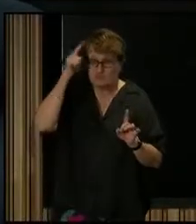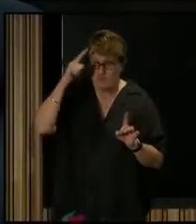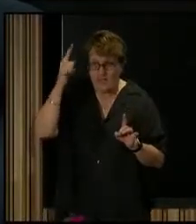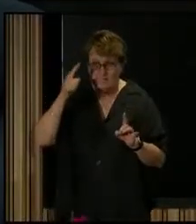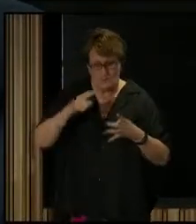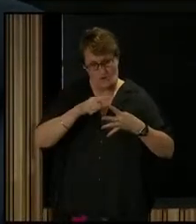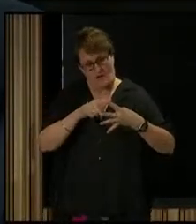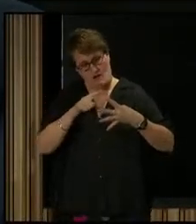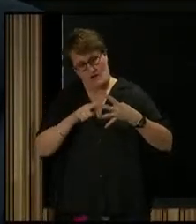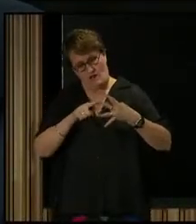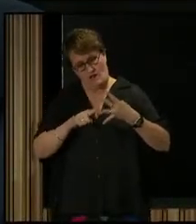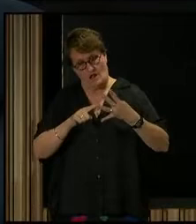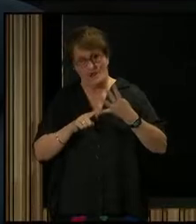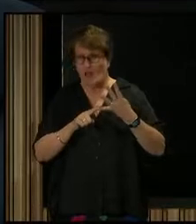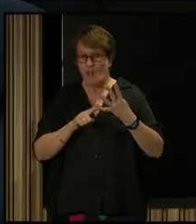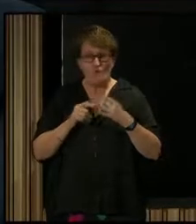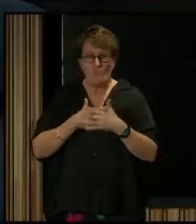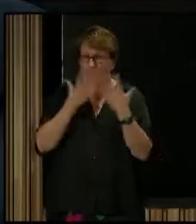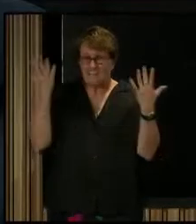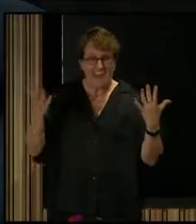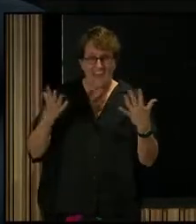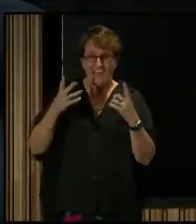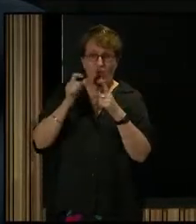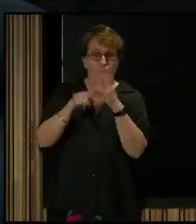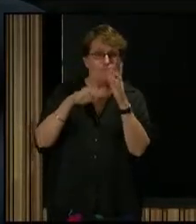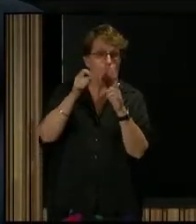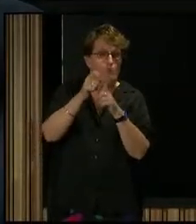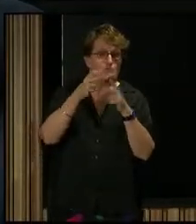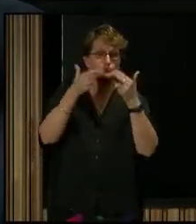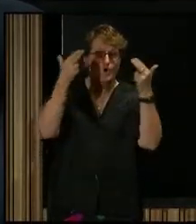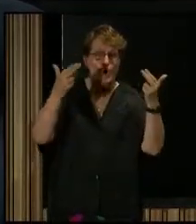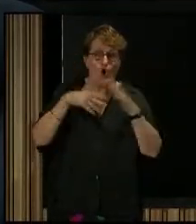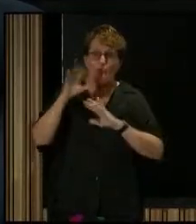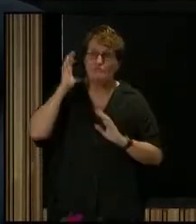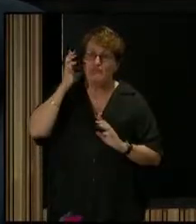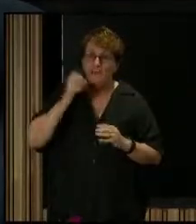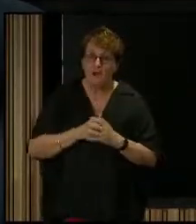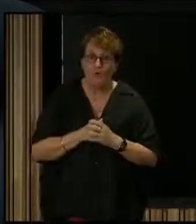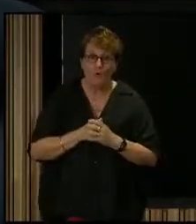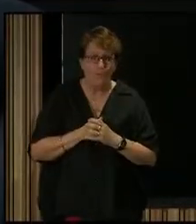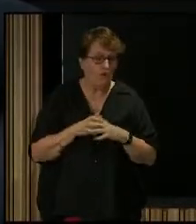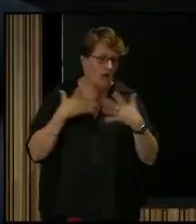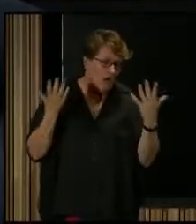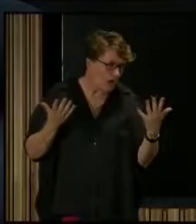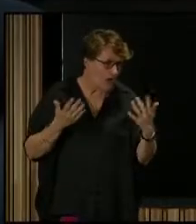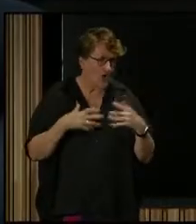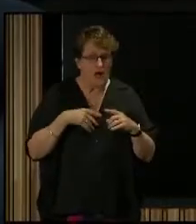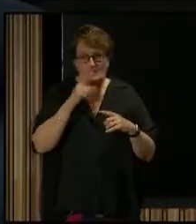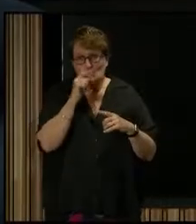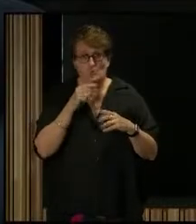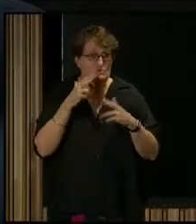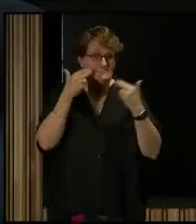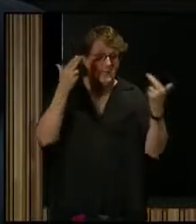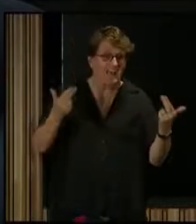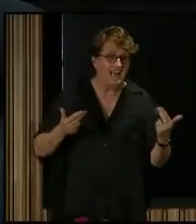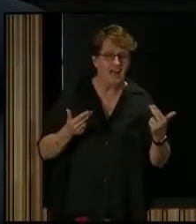four chords that are the basis of almost any pop song you've ever heard on the radio. You sing those four notes again and I could sing, it's just a